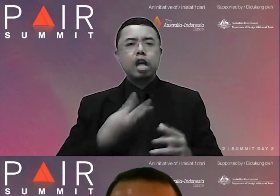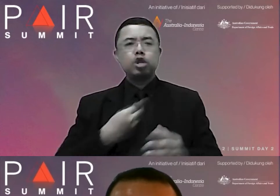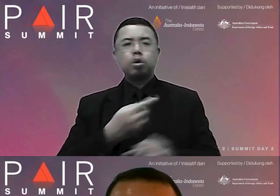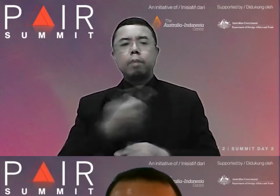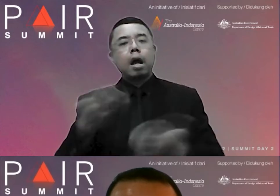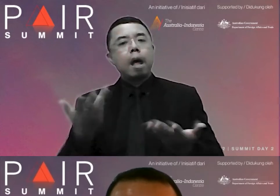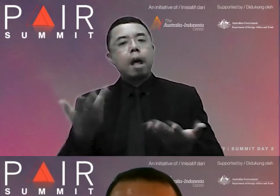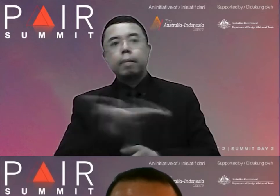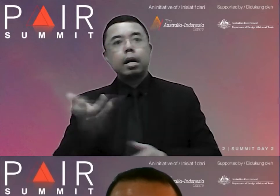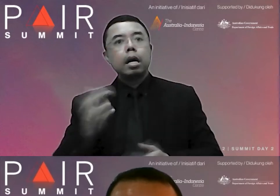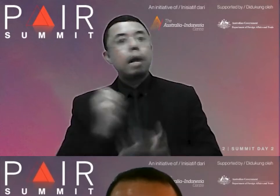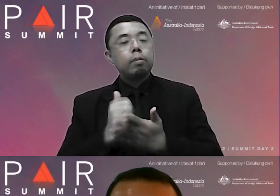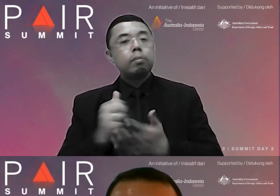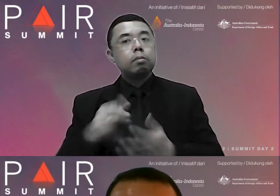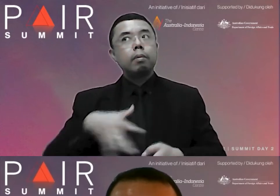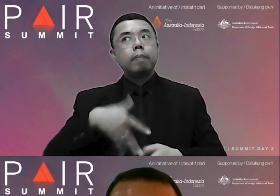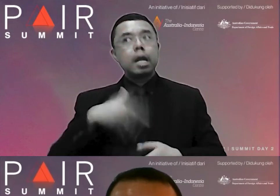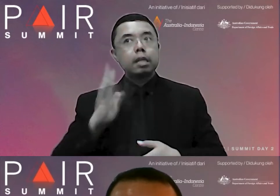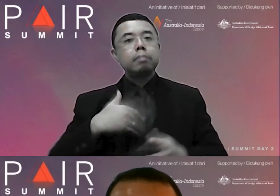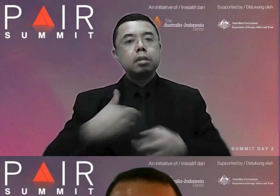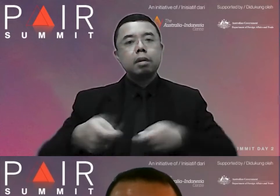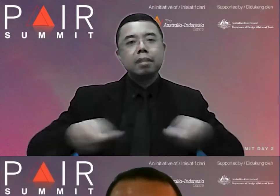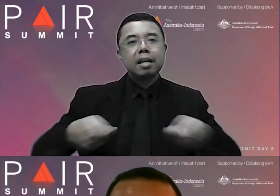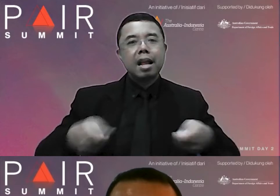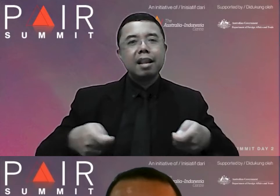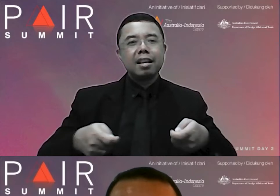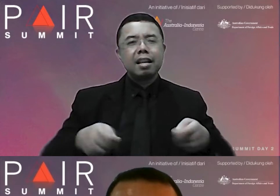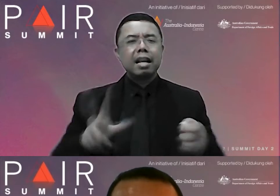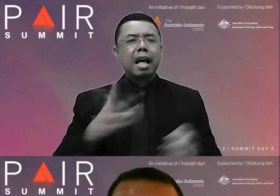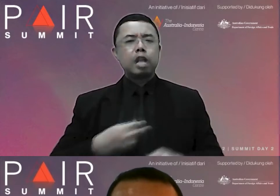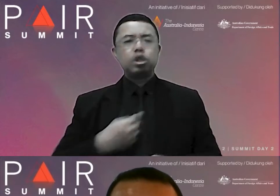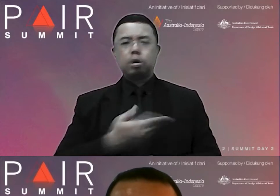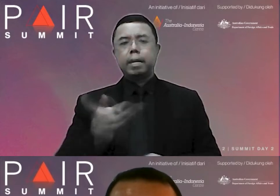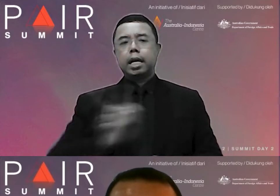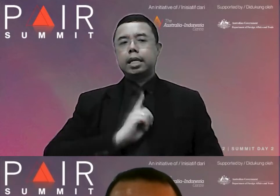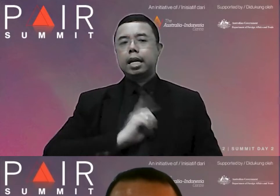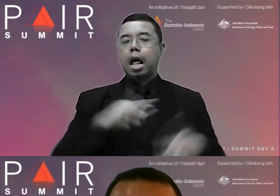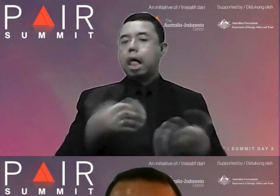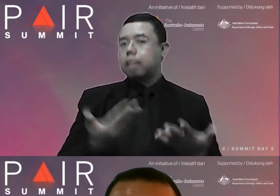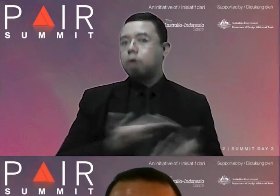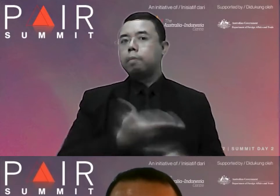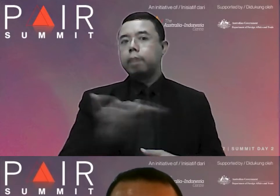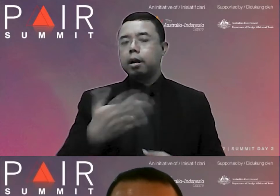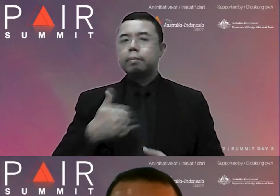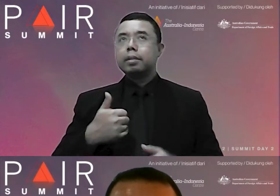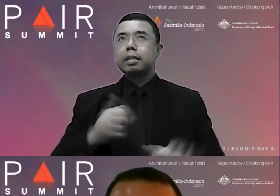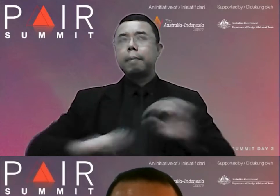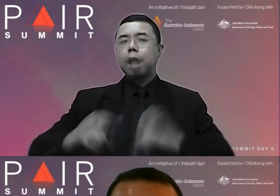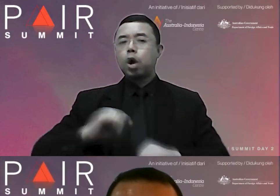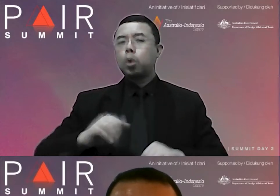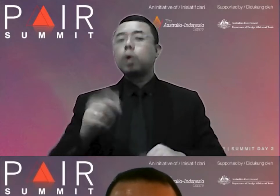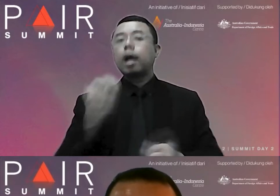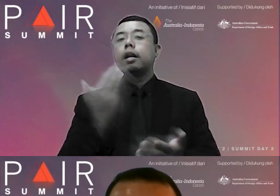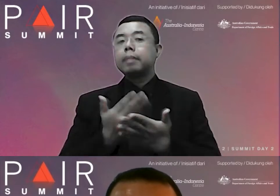own risk management, so whether they can actually do what they're being asked to do. And I think we heard comments there about the healthcare workers and